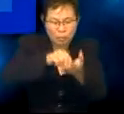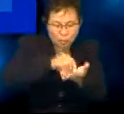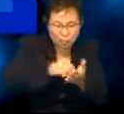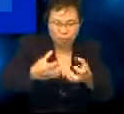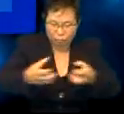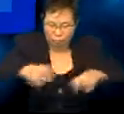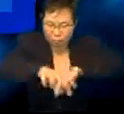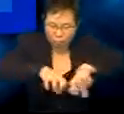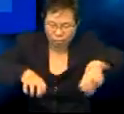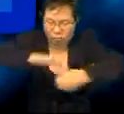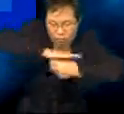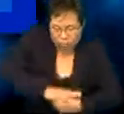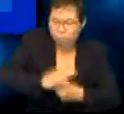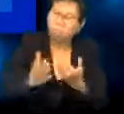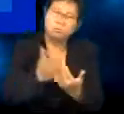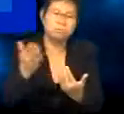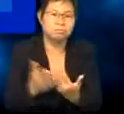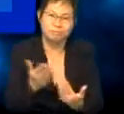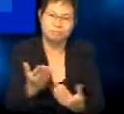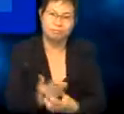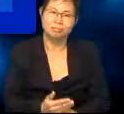are far apart.